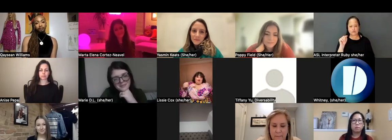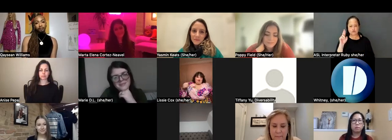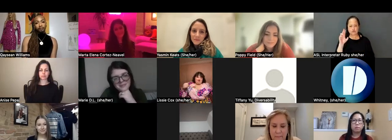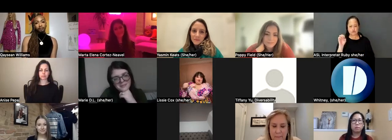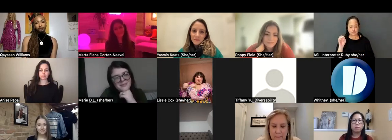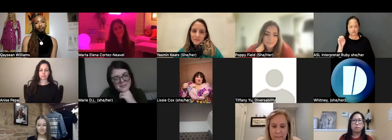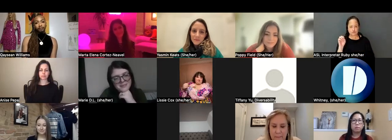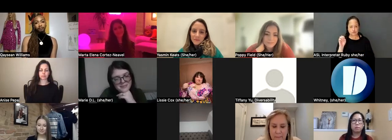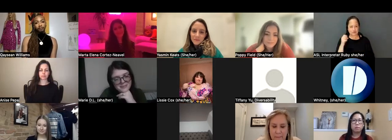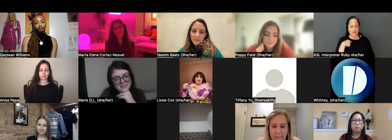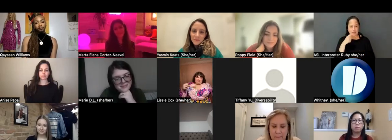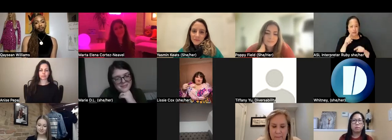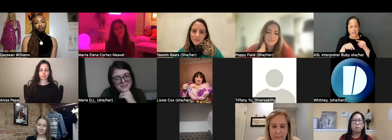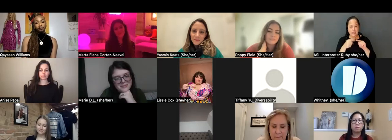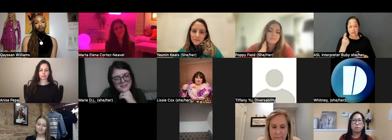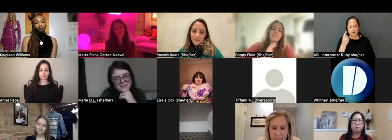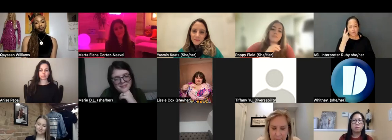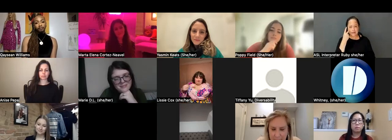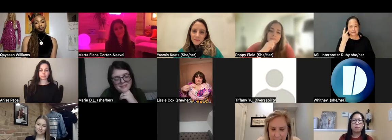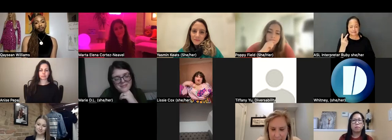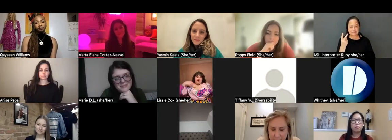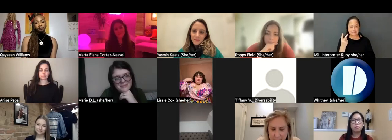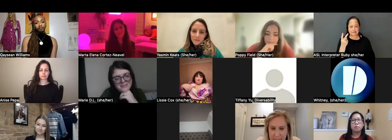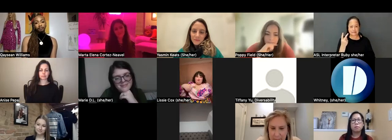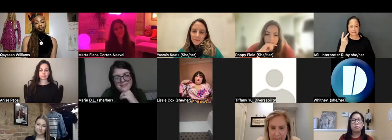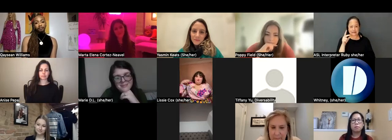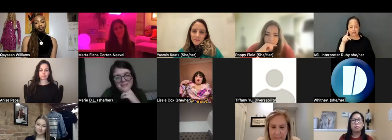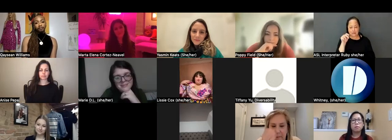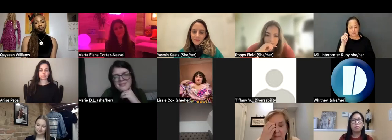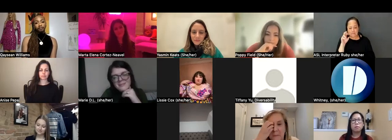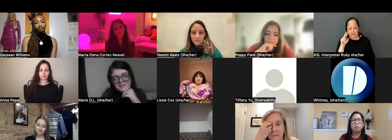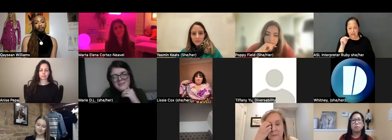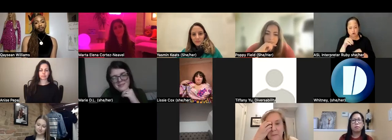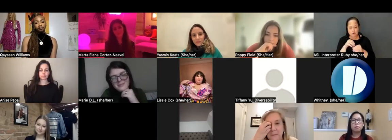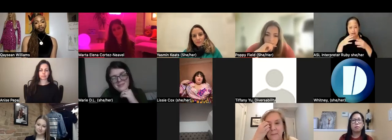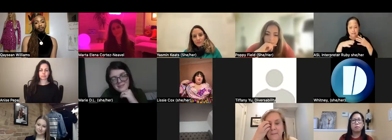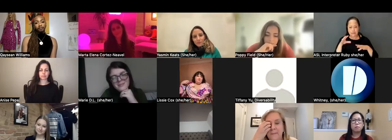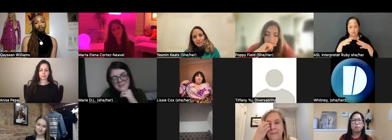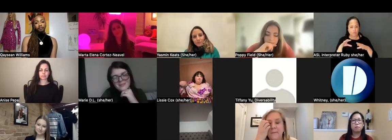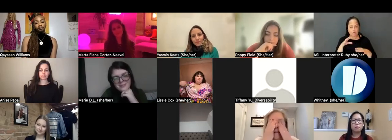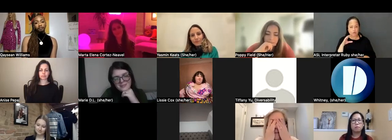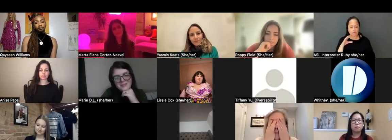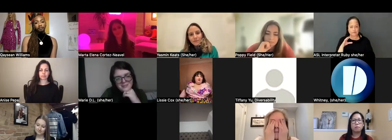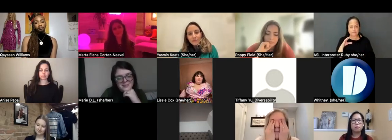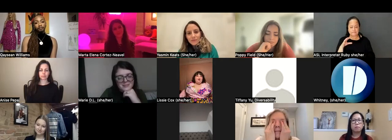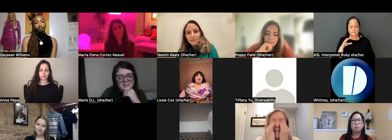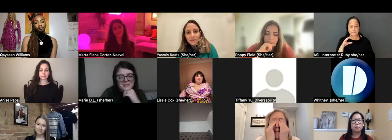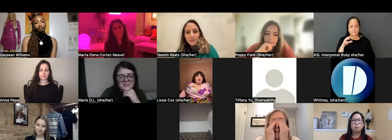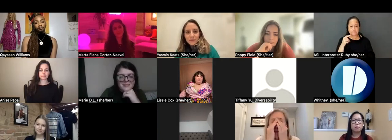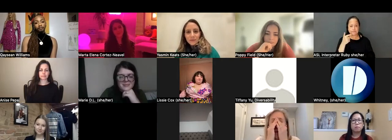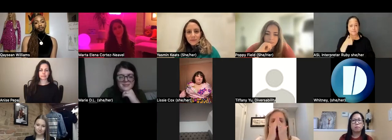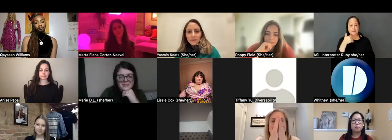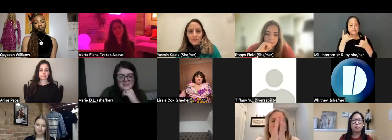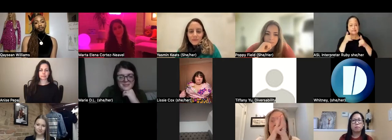because I can't always see like the patterns in the clothes very well. I mean, I still